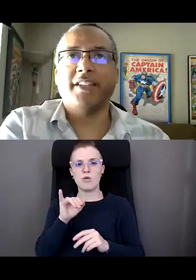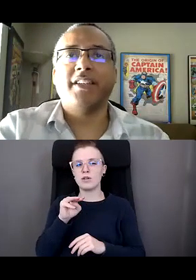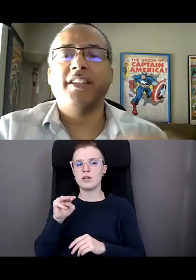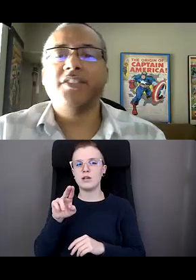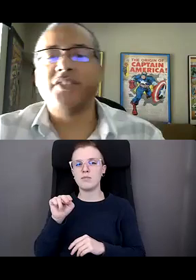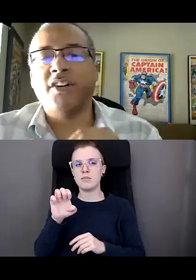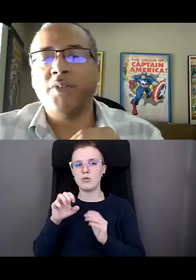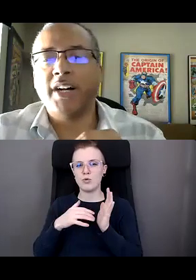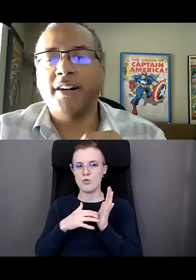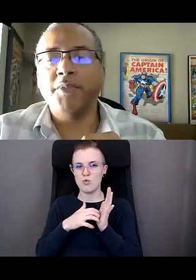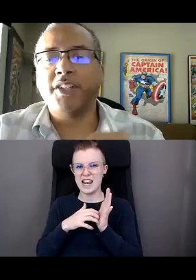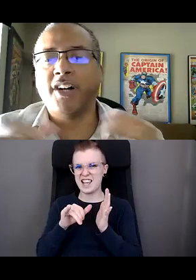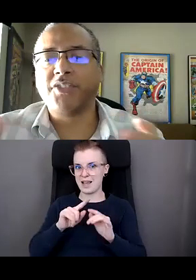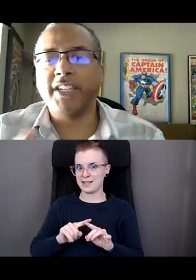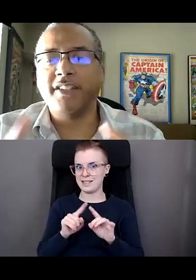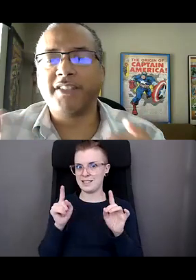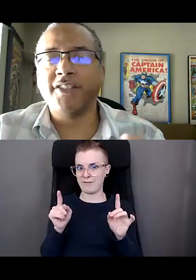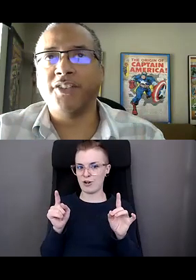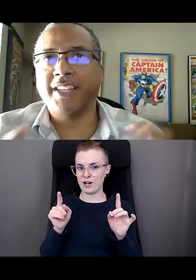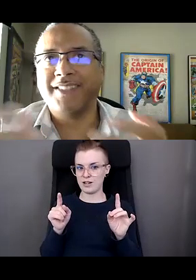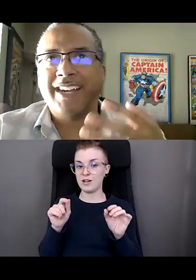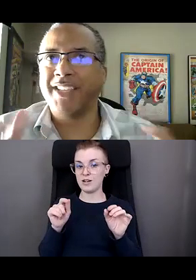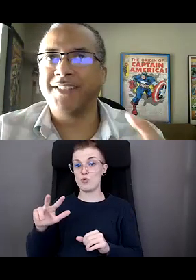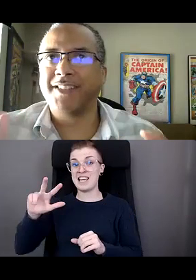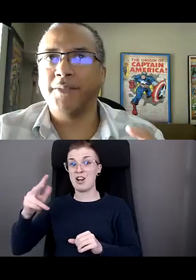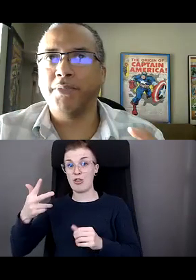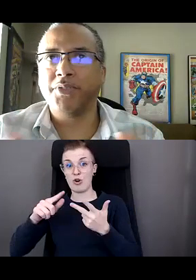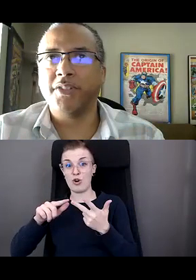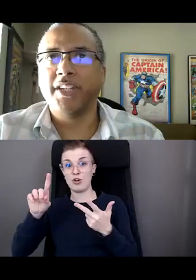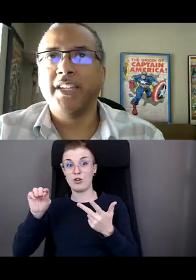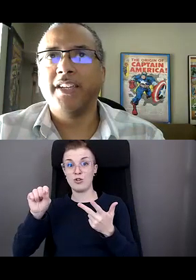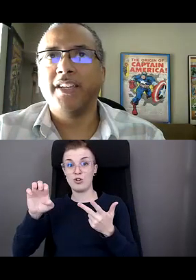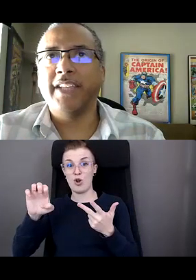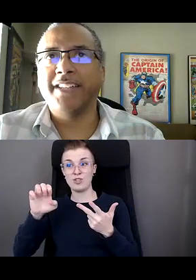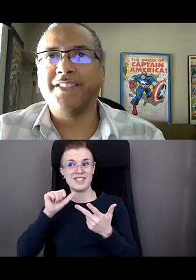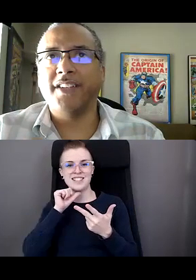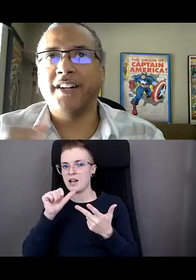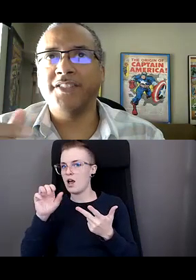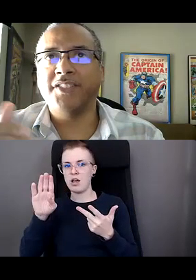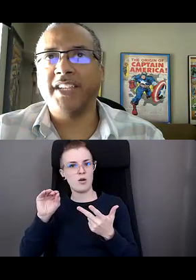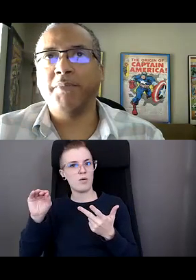thing. So you can also get a third dose. That's not really considered a booster. That's just saying because